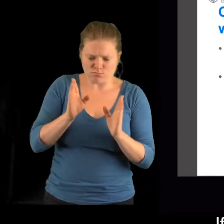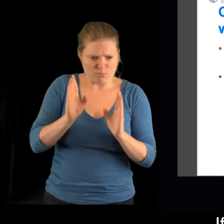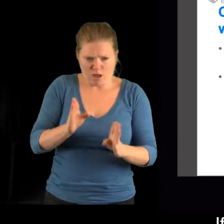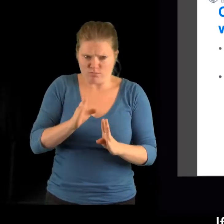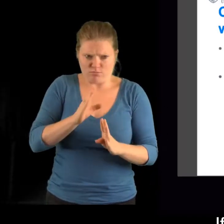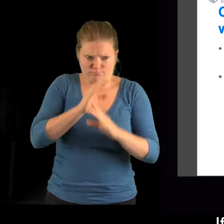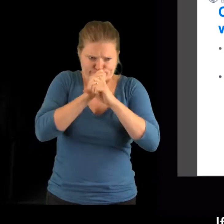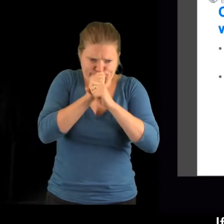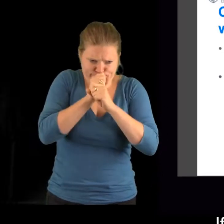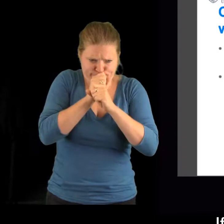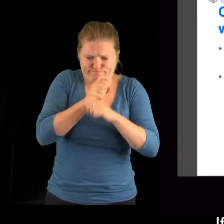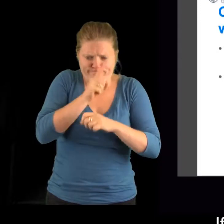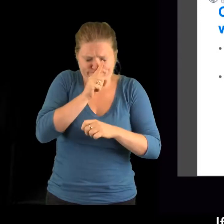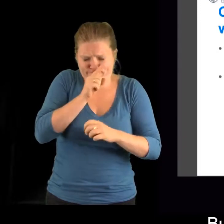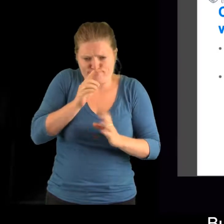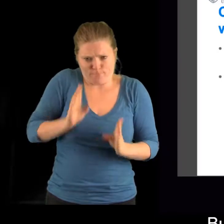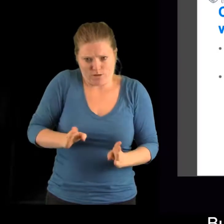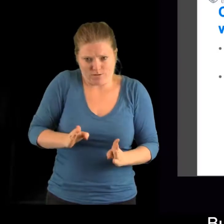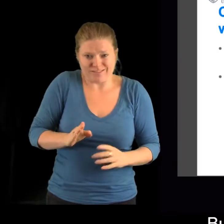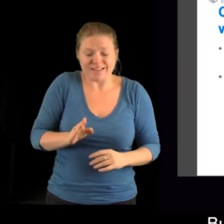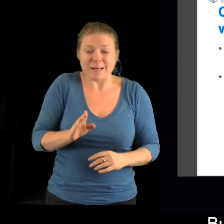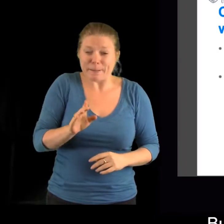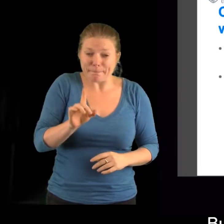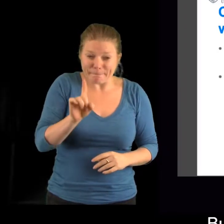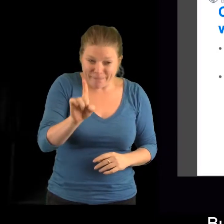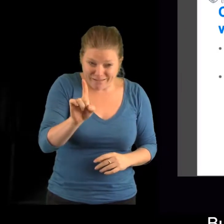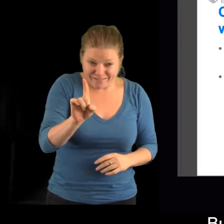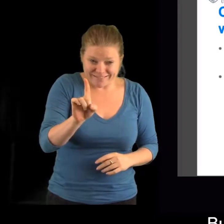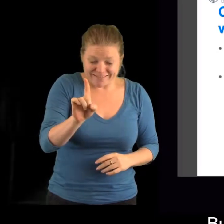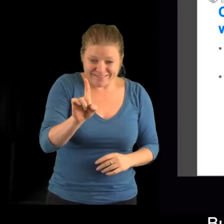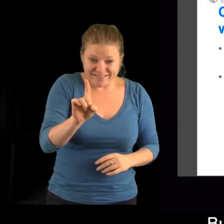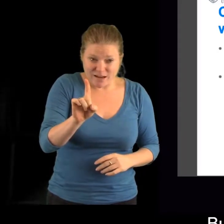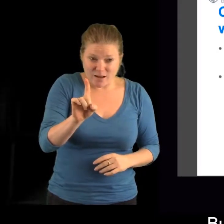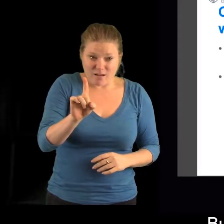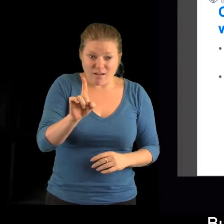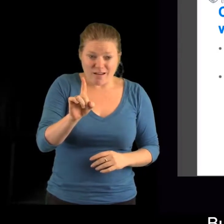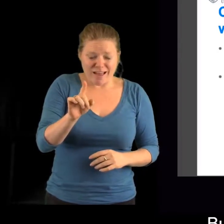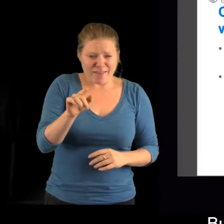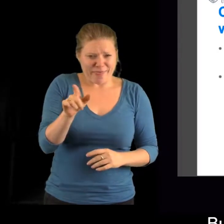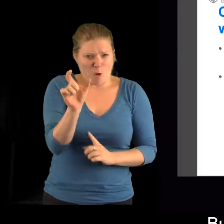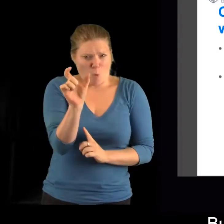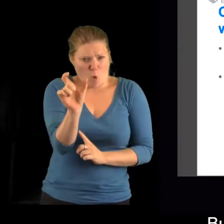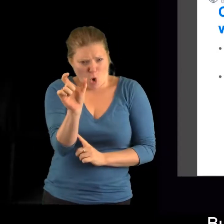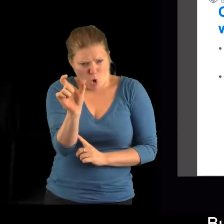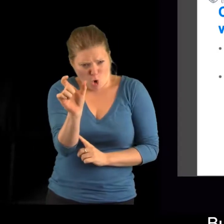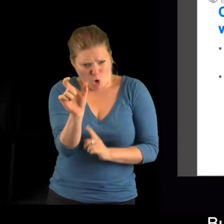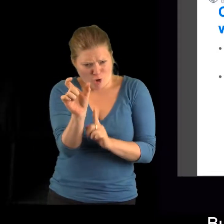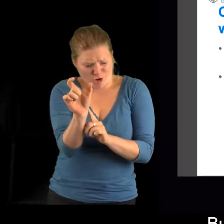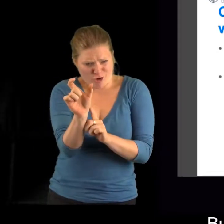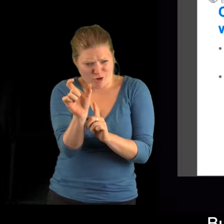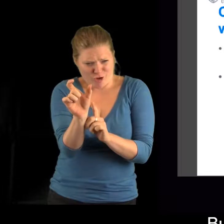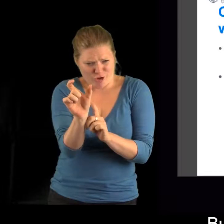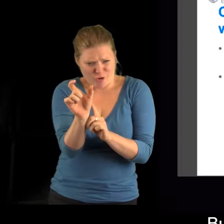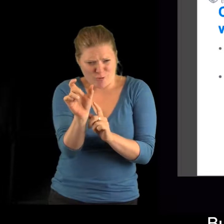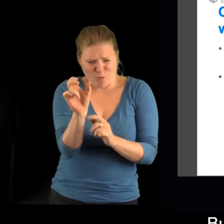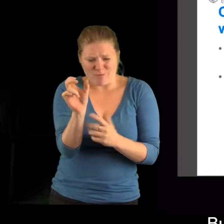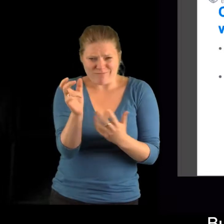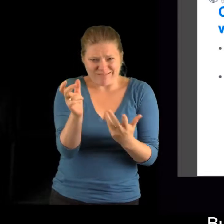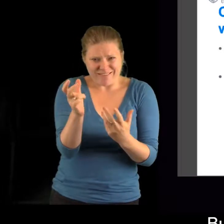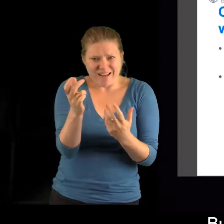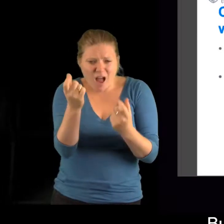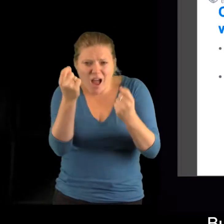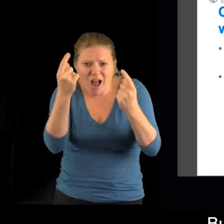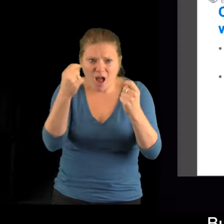about confidentiality. But while we recognize confidentiality is